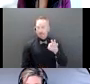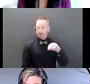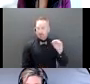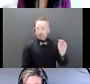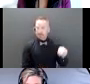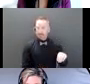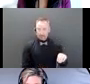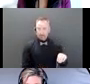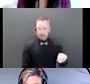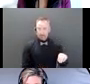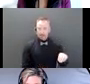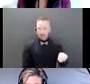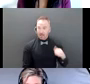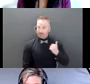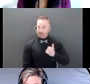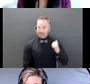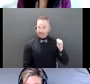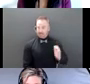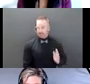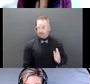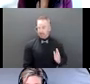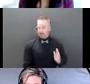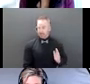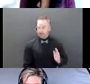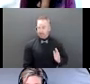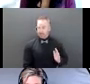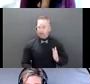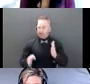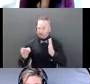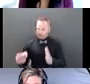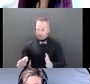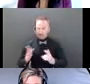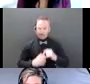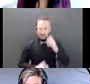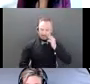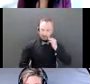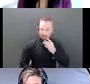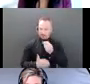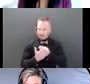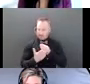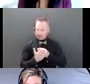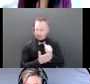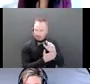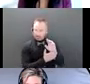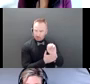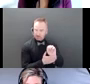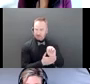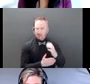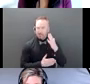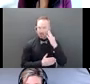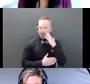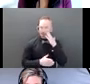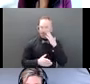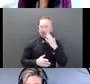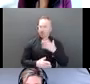that has experienced financial elder abuse. And I know that in speaking with friends that know what I do, they